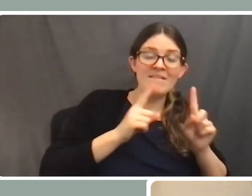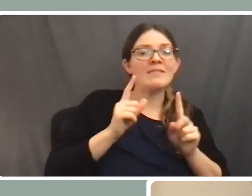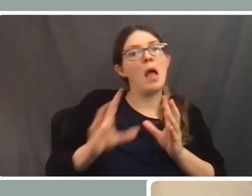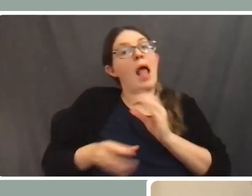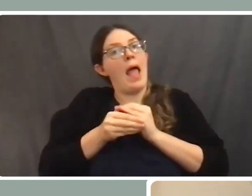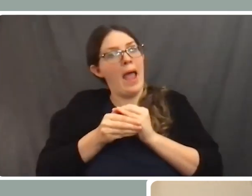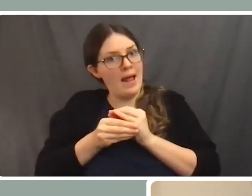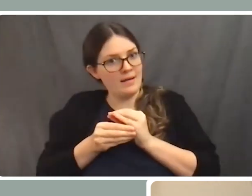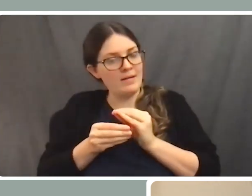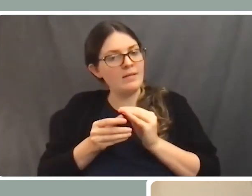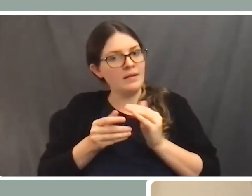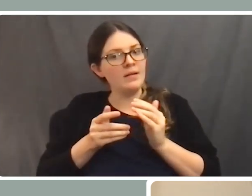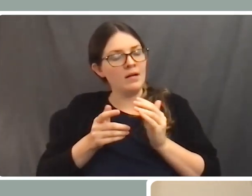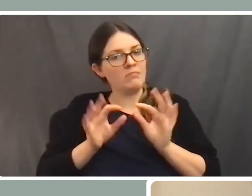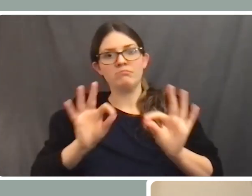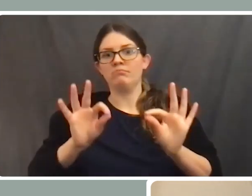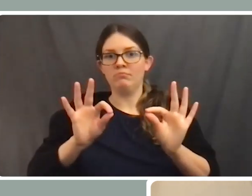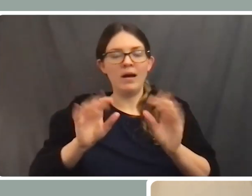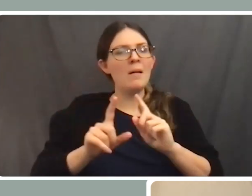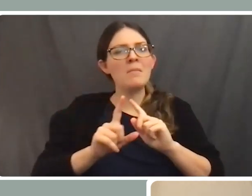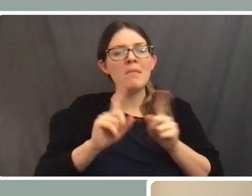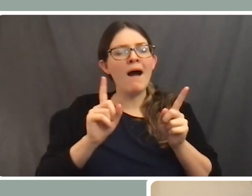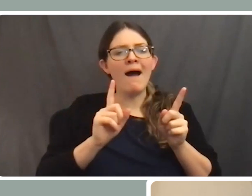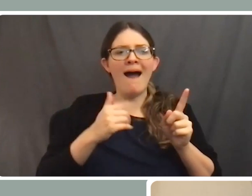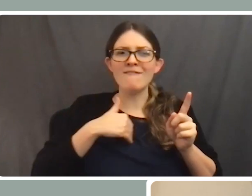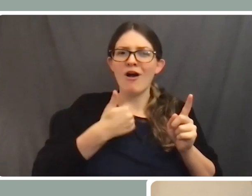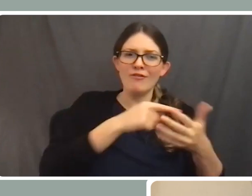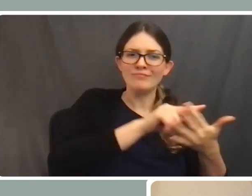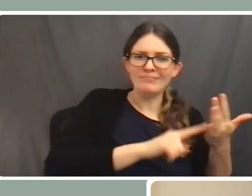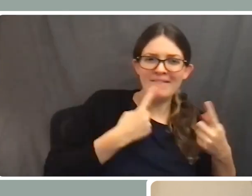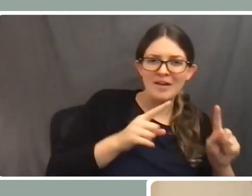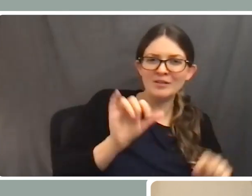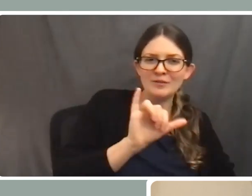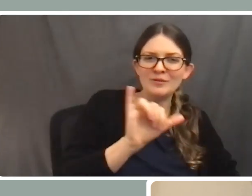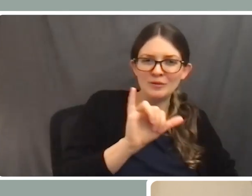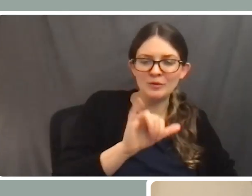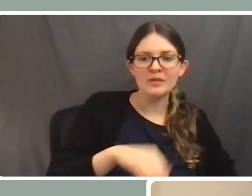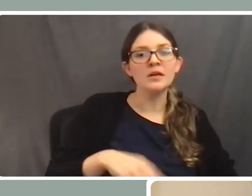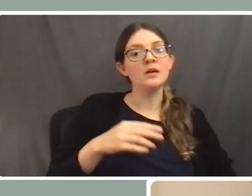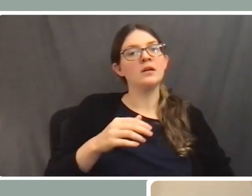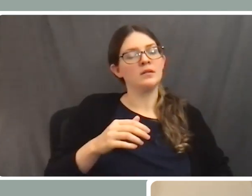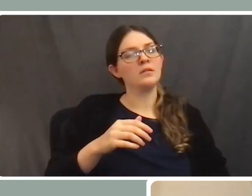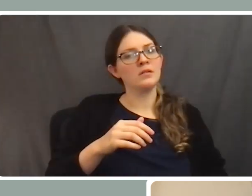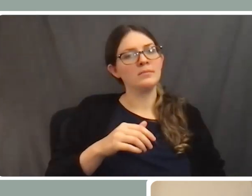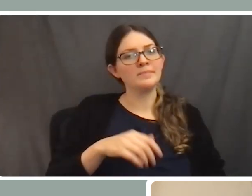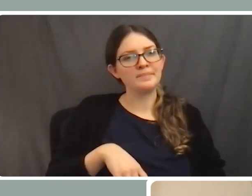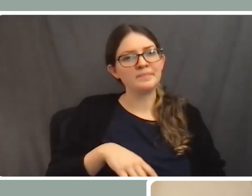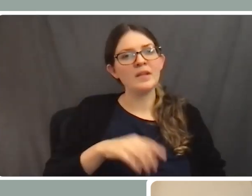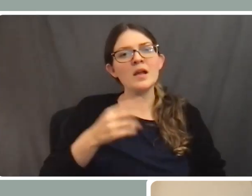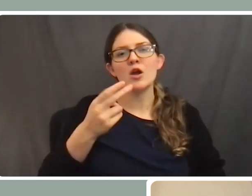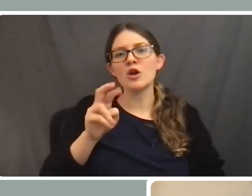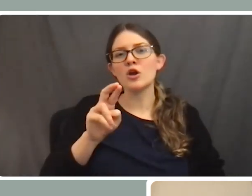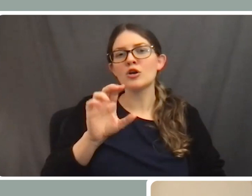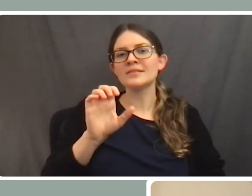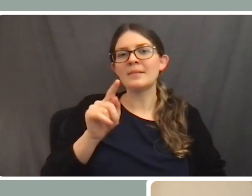not, it's not as important as, for example, the Herceptin or something like that. And there are other, again, I don't know the